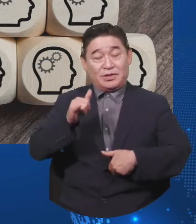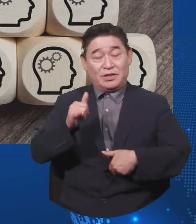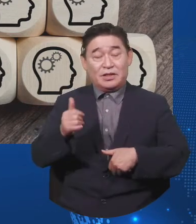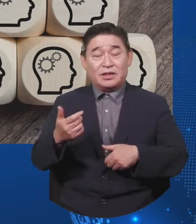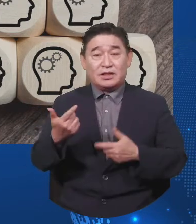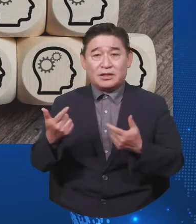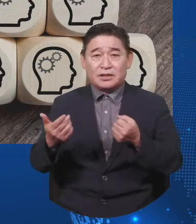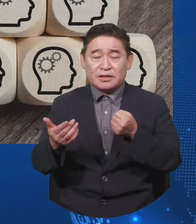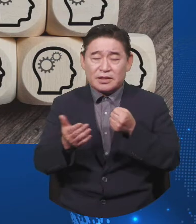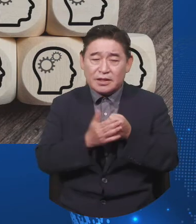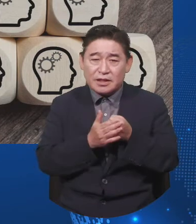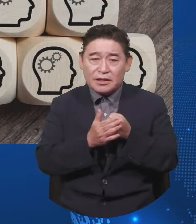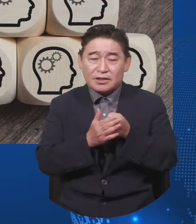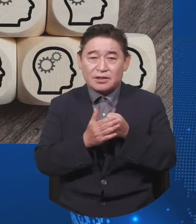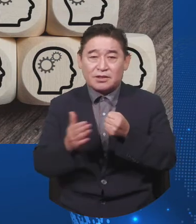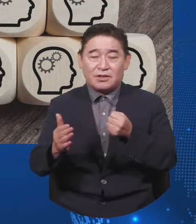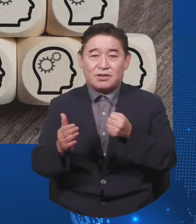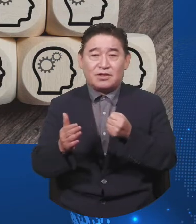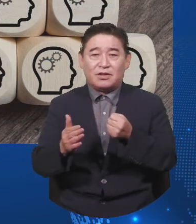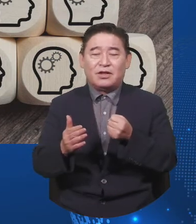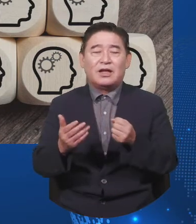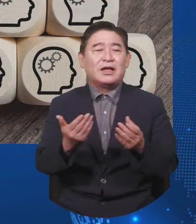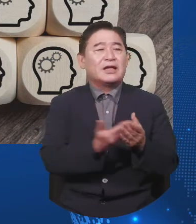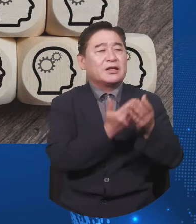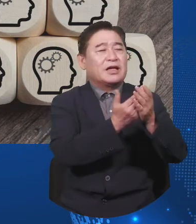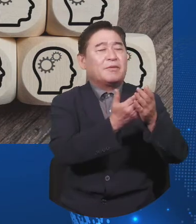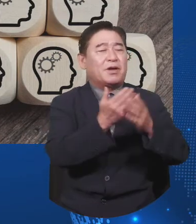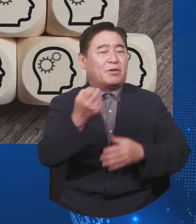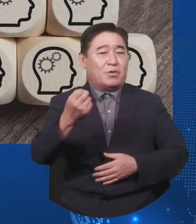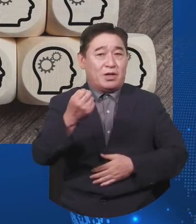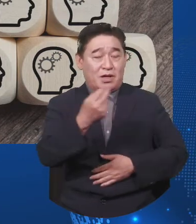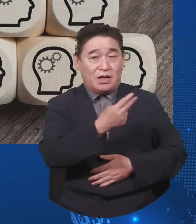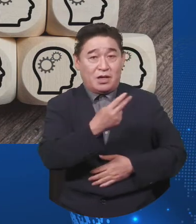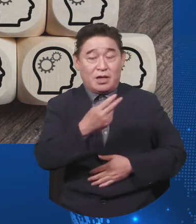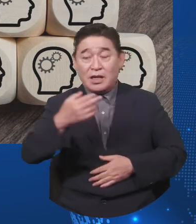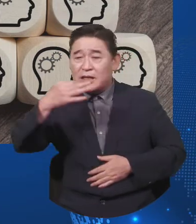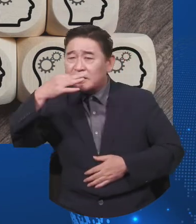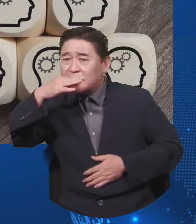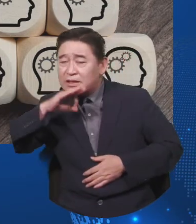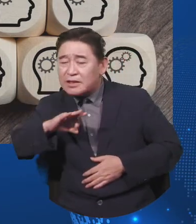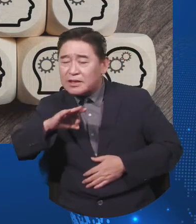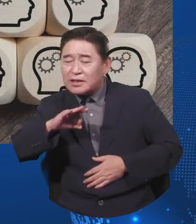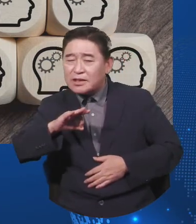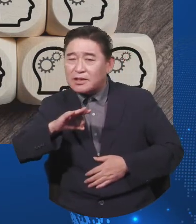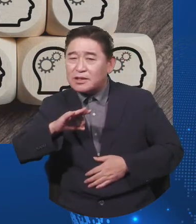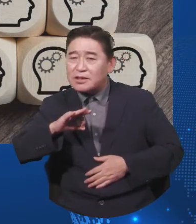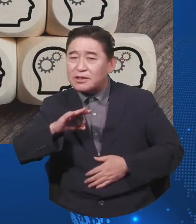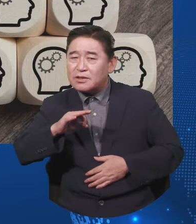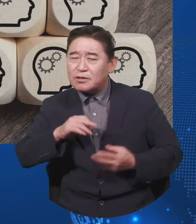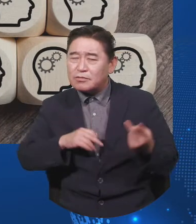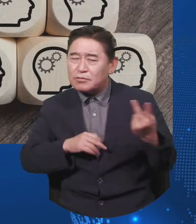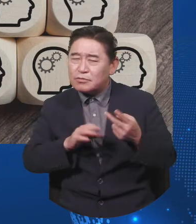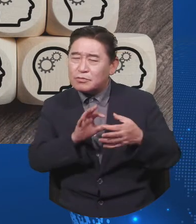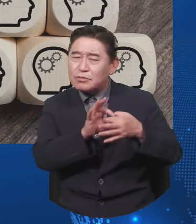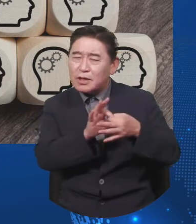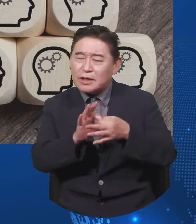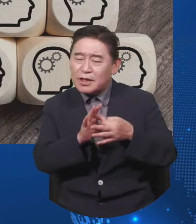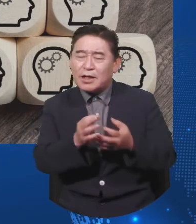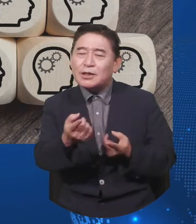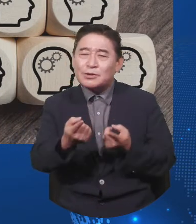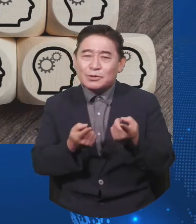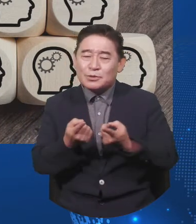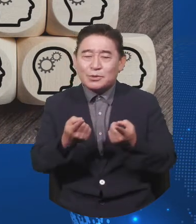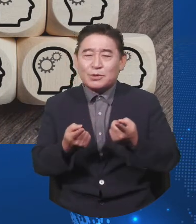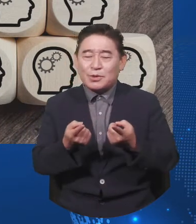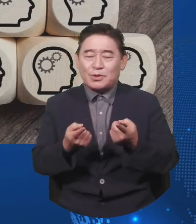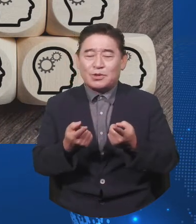And that needs to be found, because we need to partner up there as everywhere